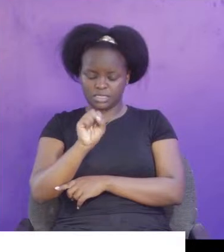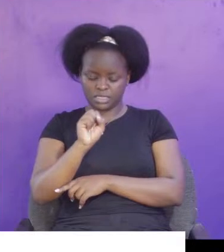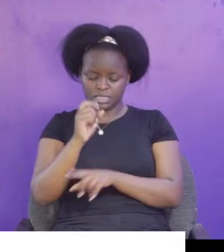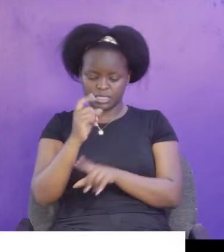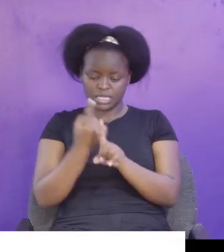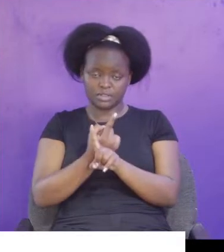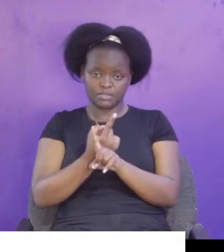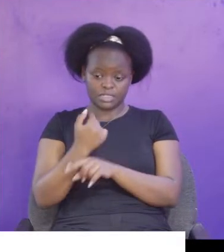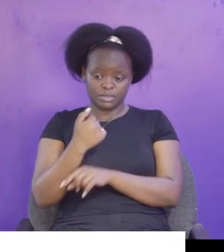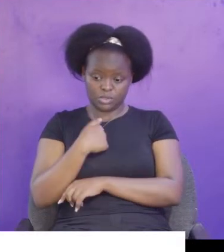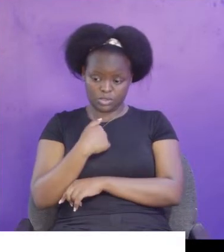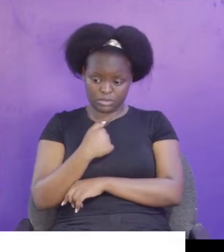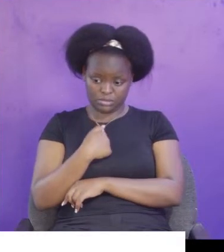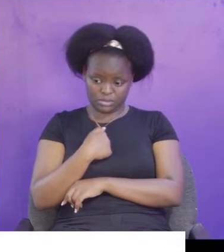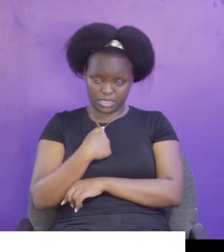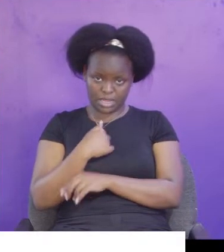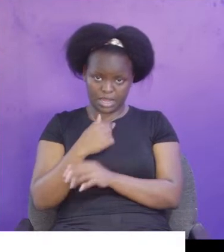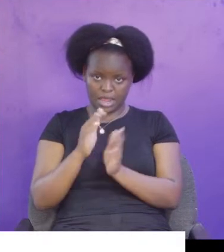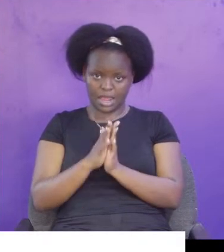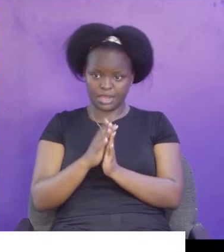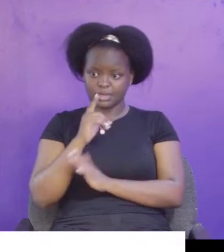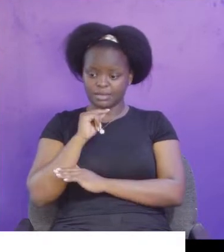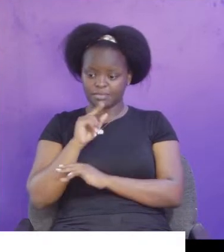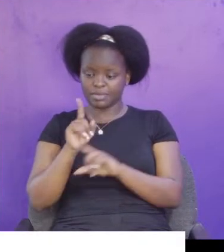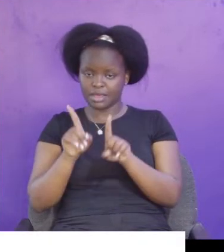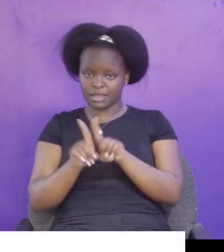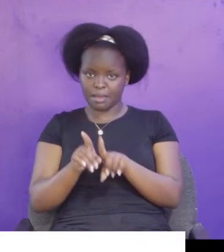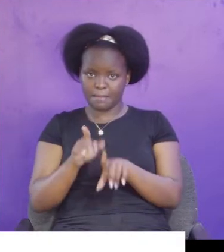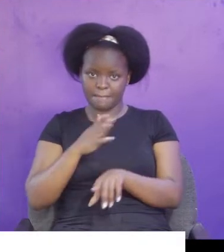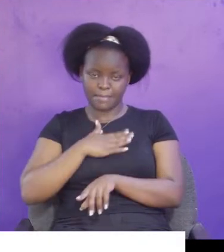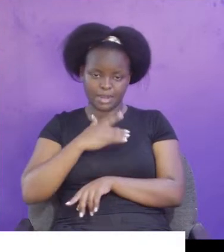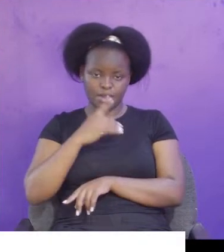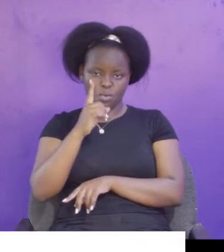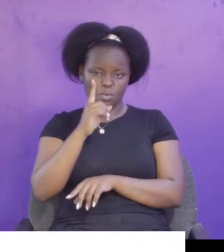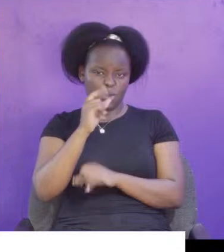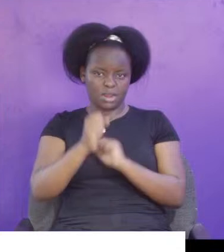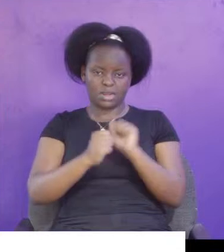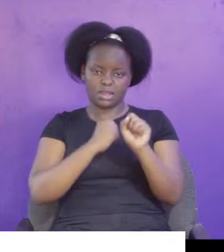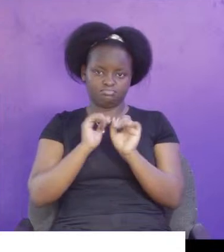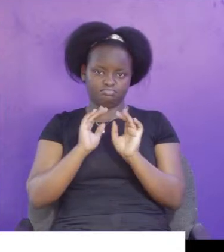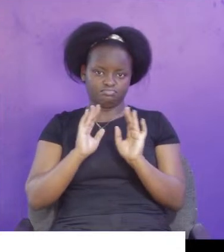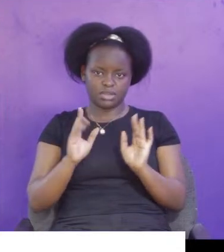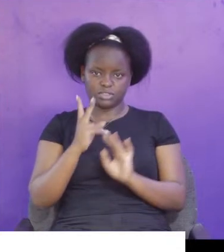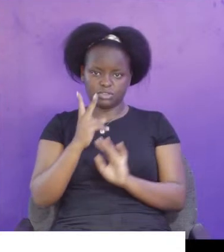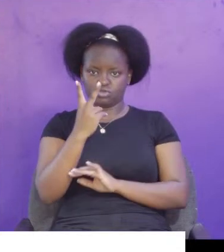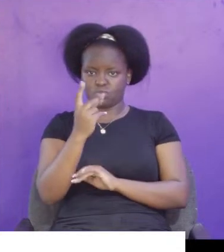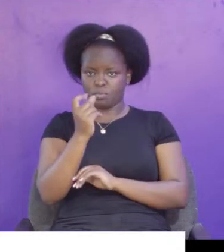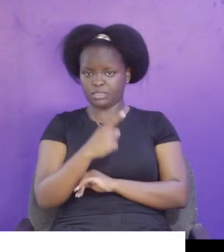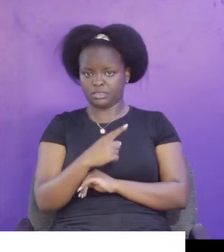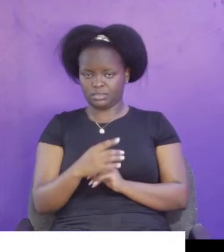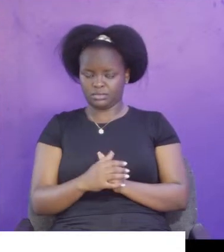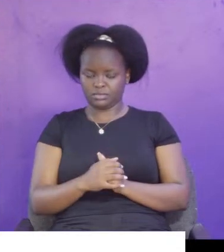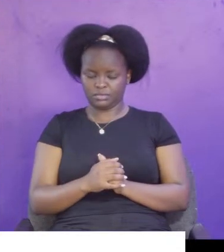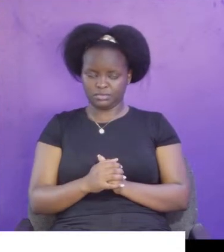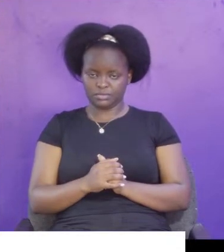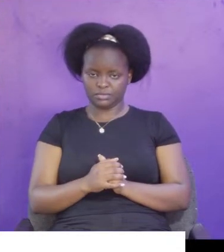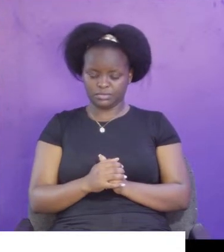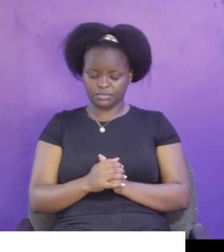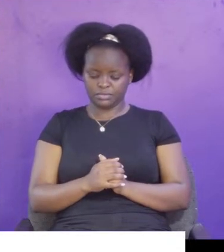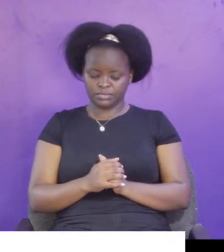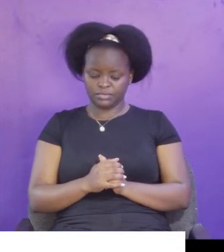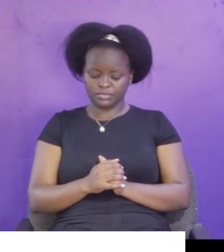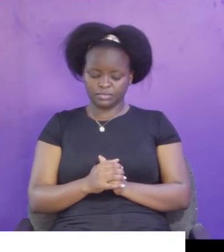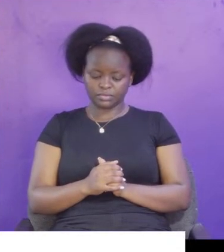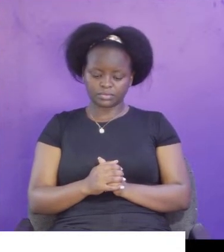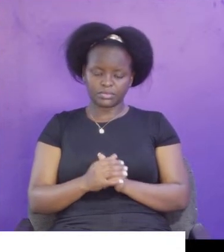me and my brother is only 1 year and 2 months. And